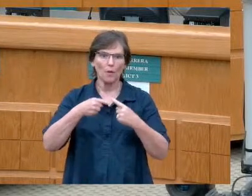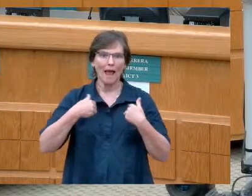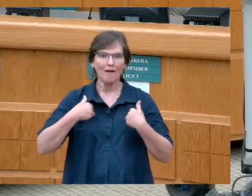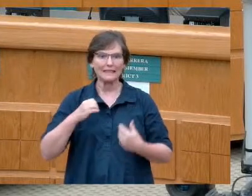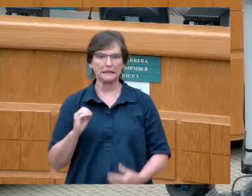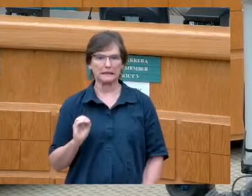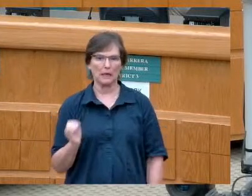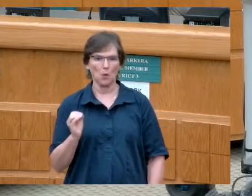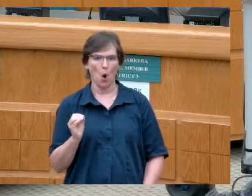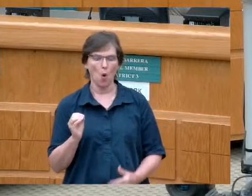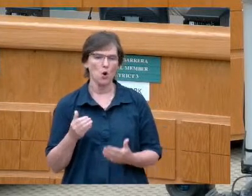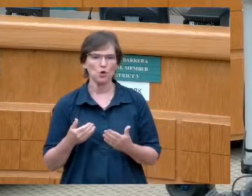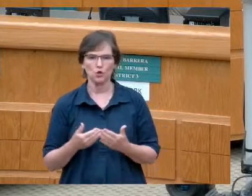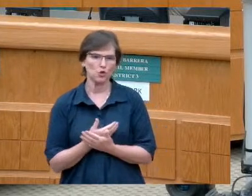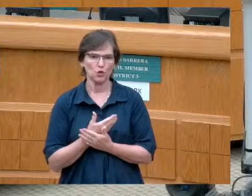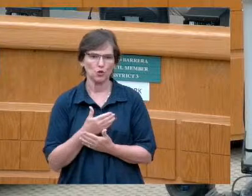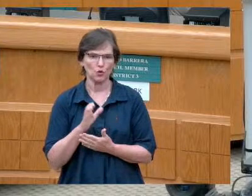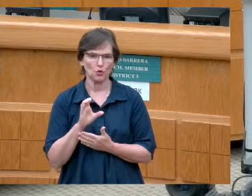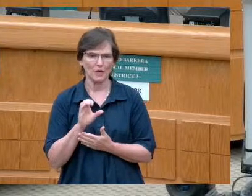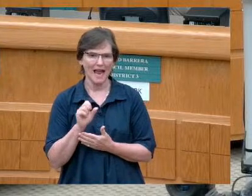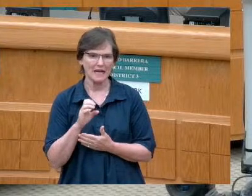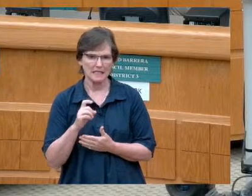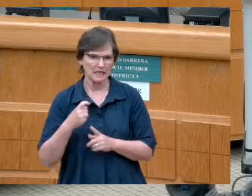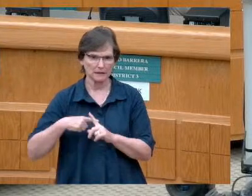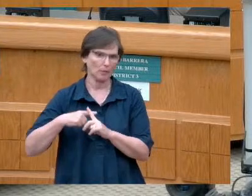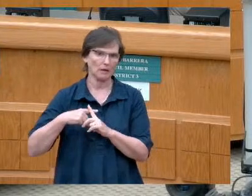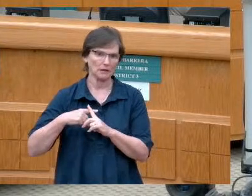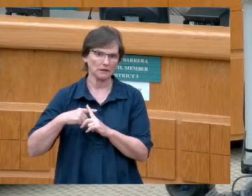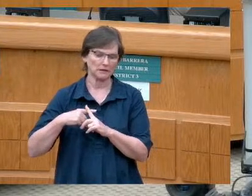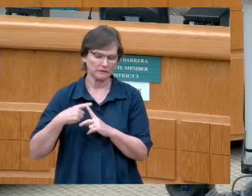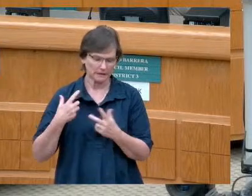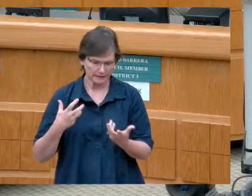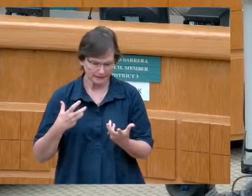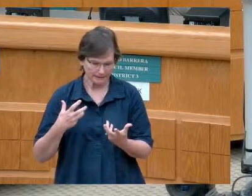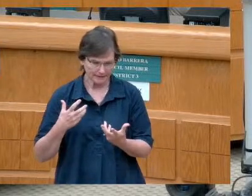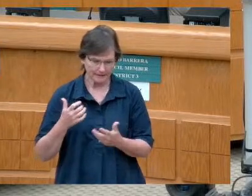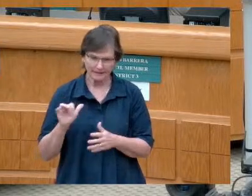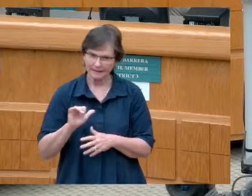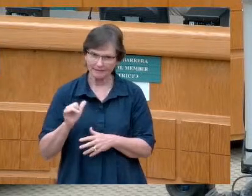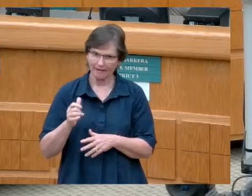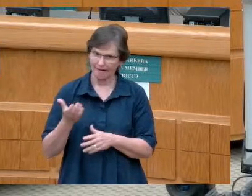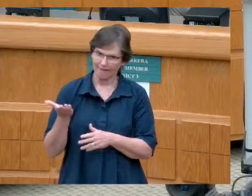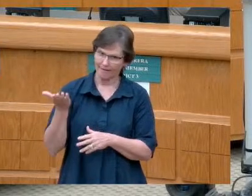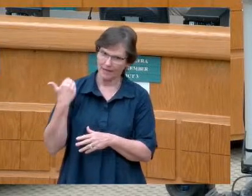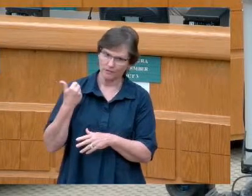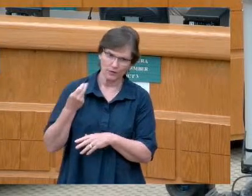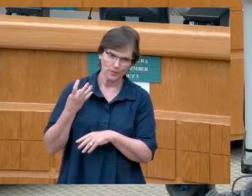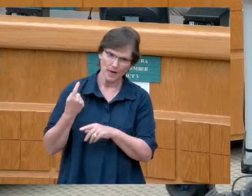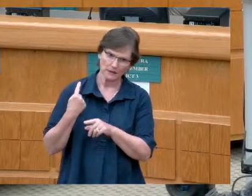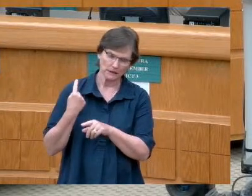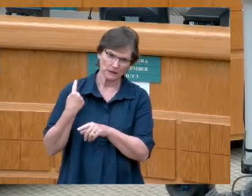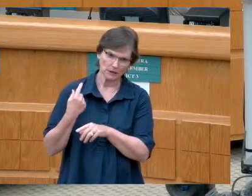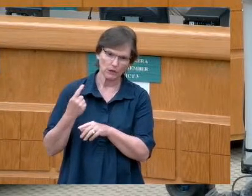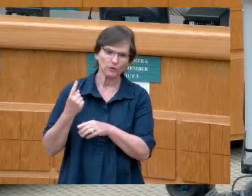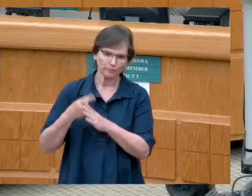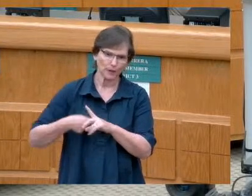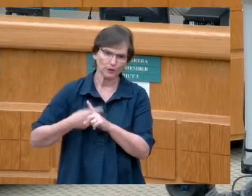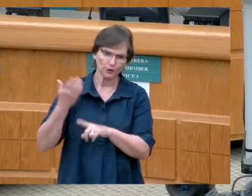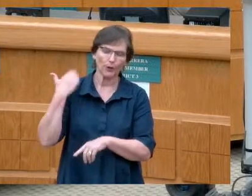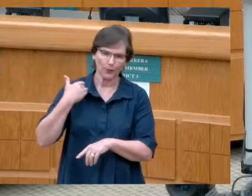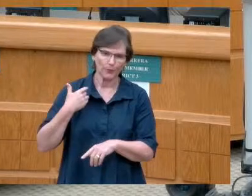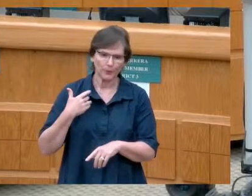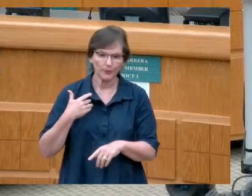or lower single-digit numbers, as was the case several months ago. So the good news is it's less